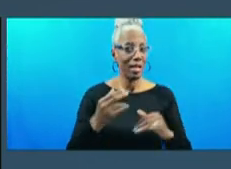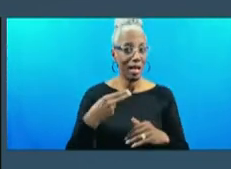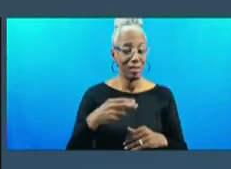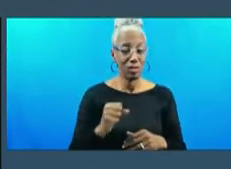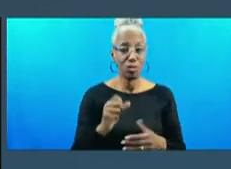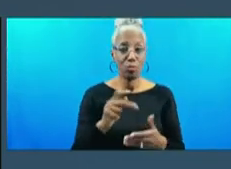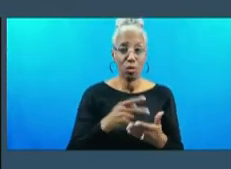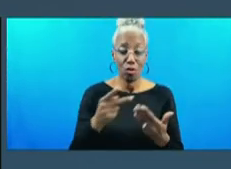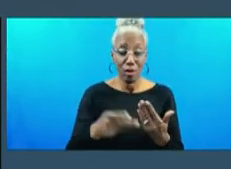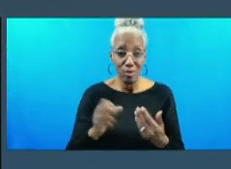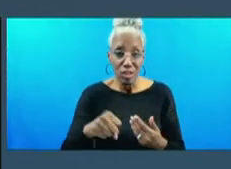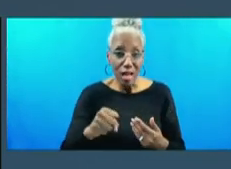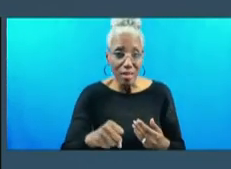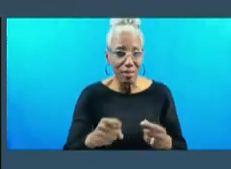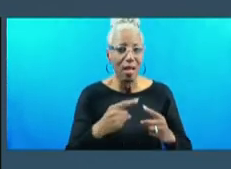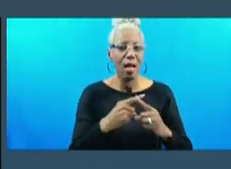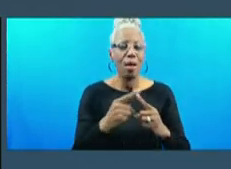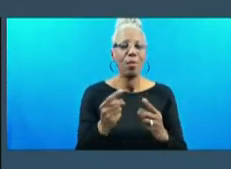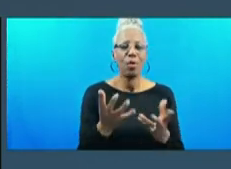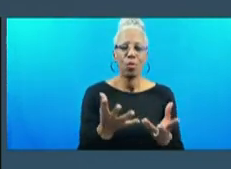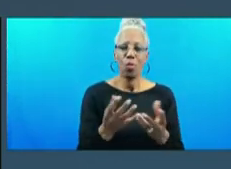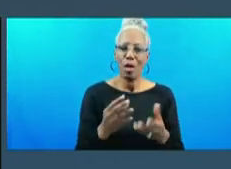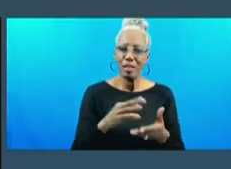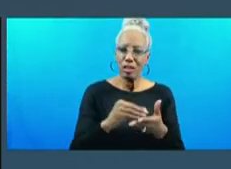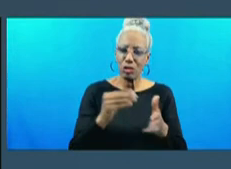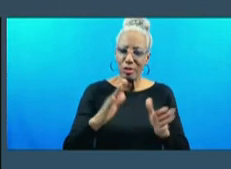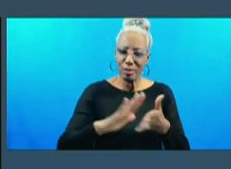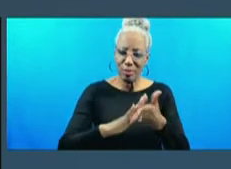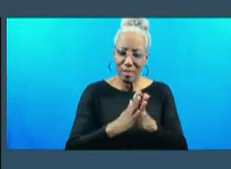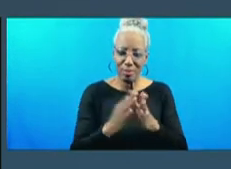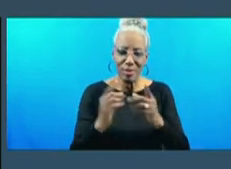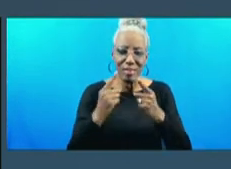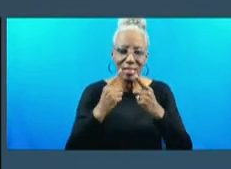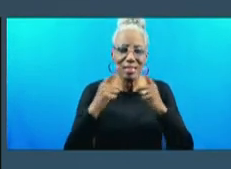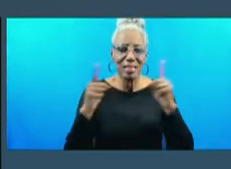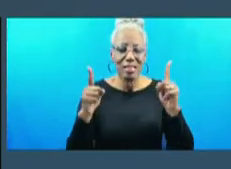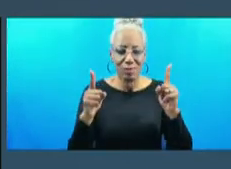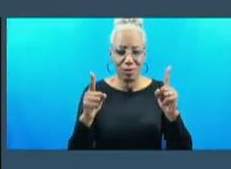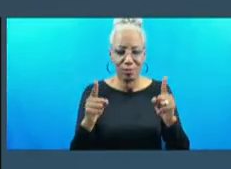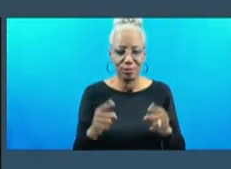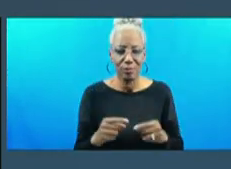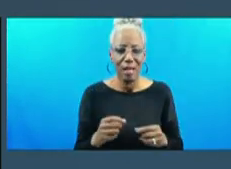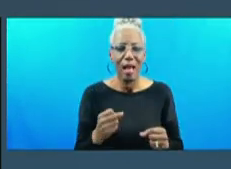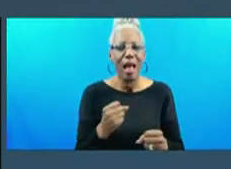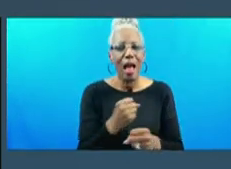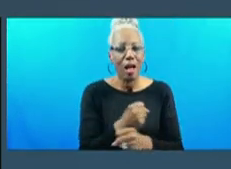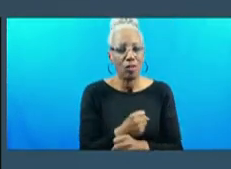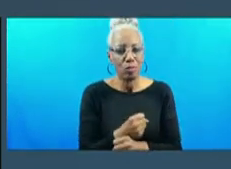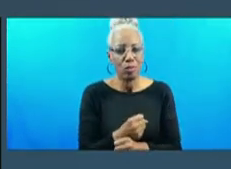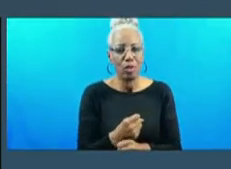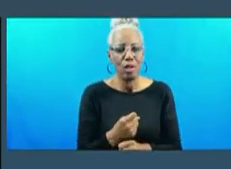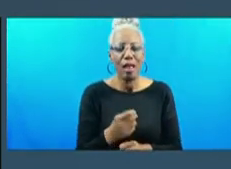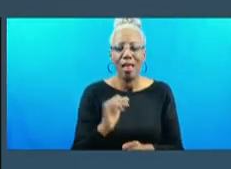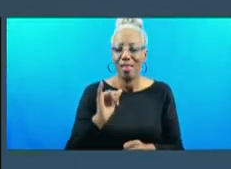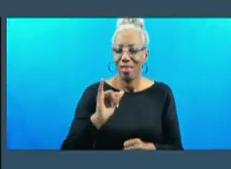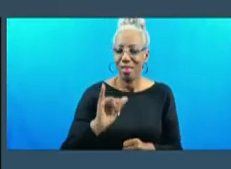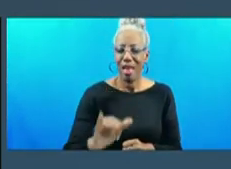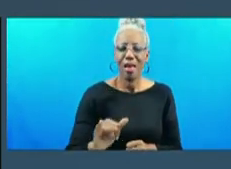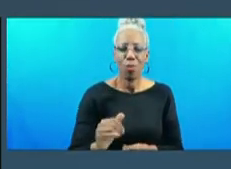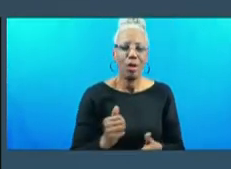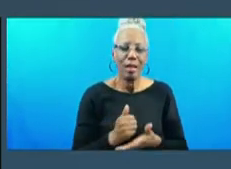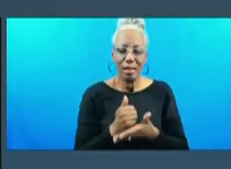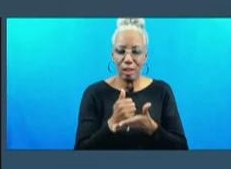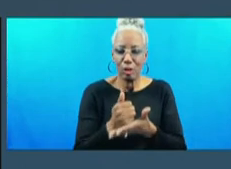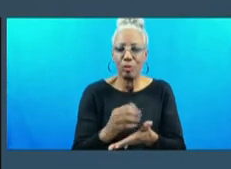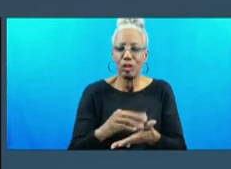those programs. And I found algebra to be some of the, you know, one of the great equalizers in that. And so the ERS study said, we have to